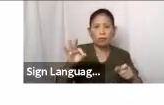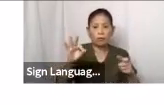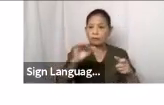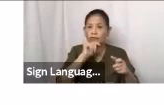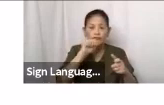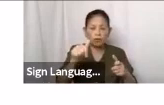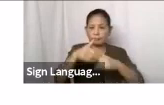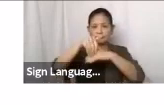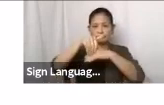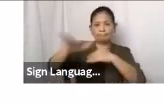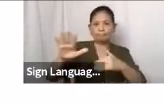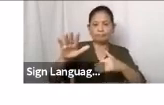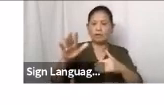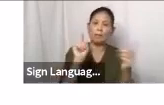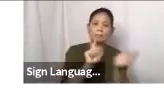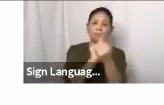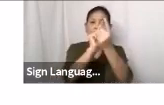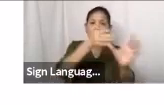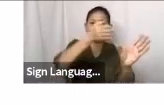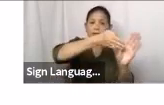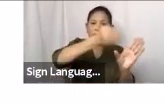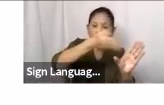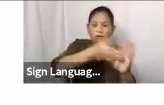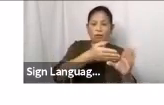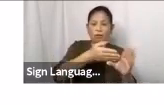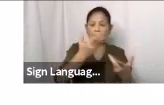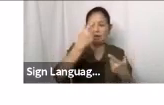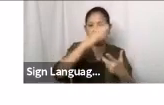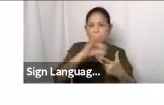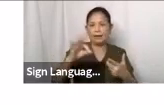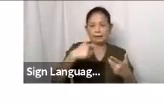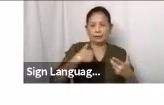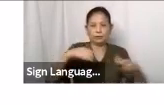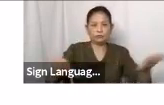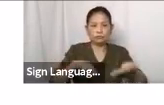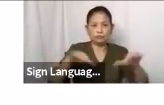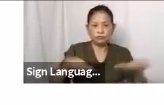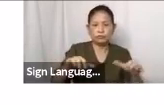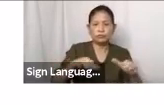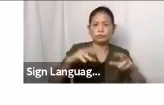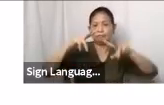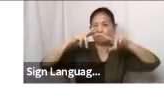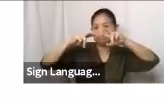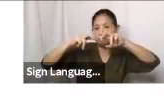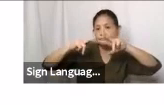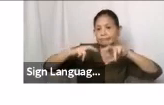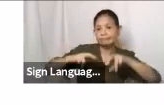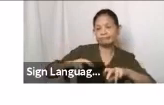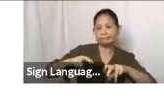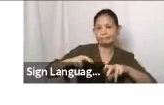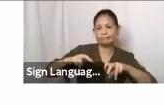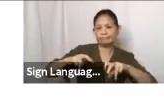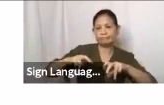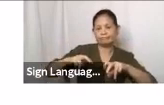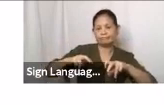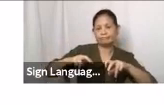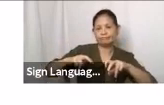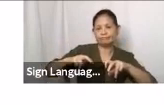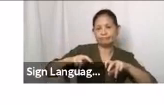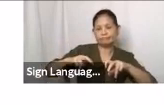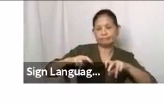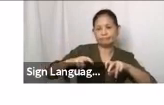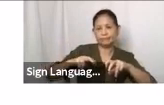psychologist. So we've been conducted a survey and